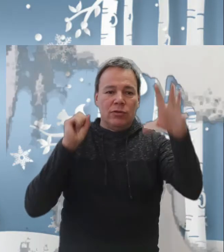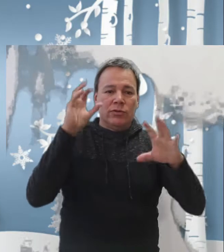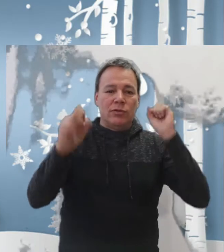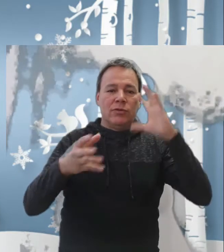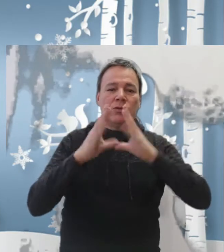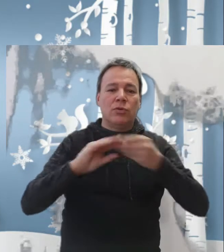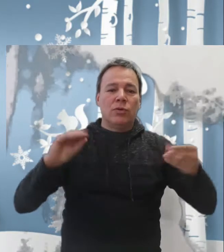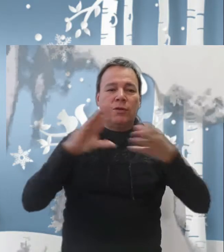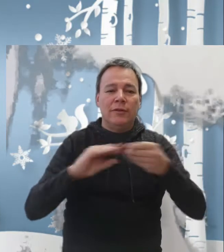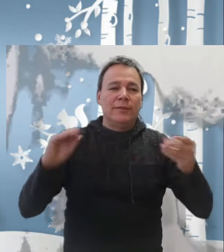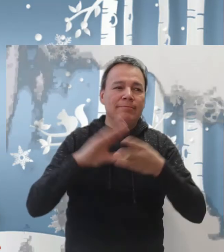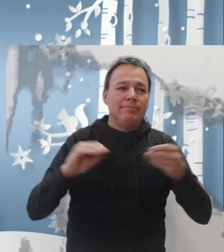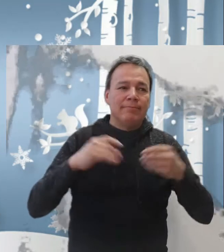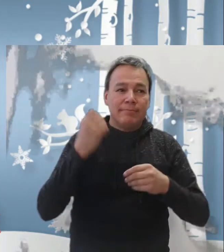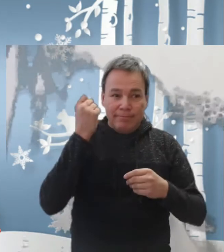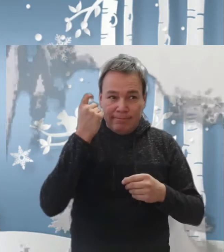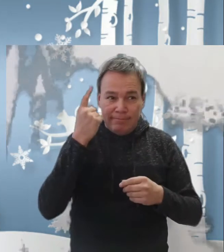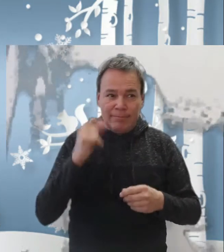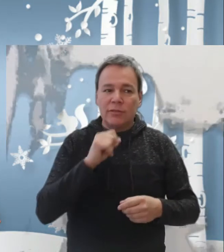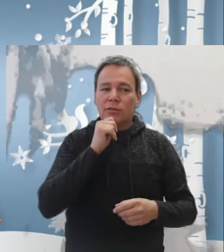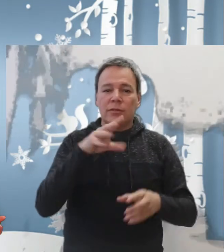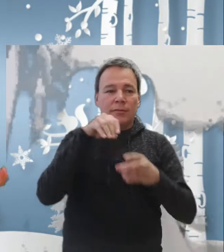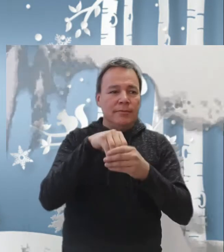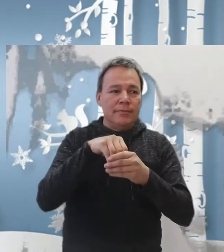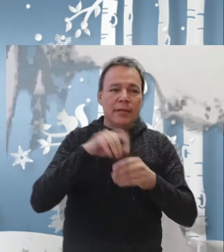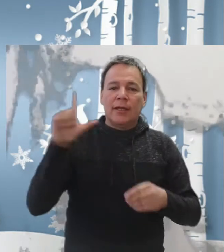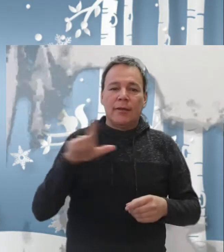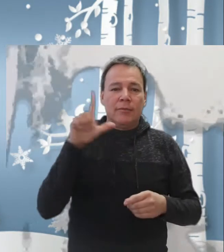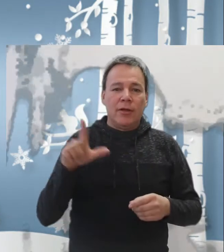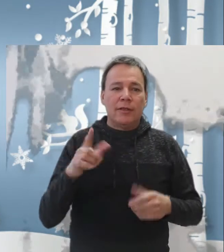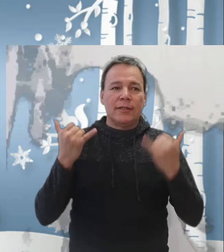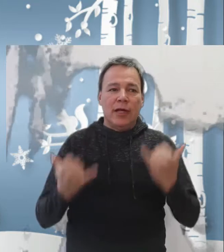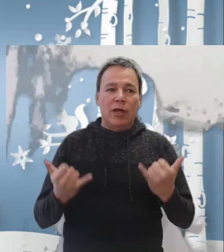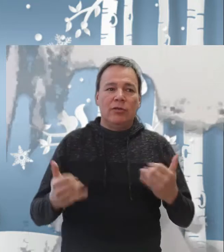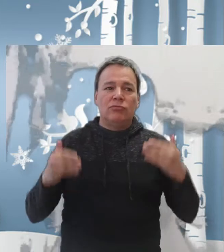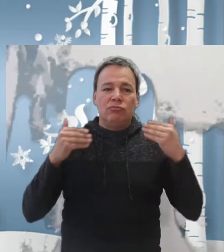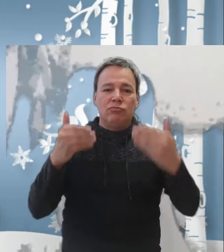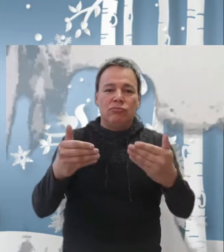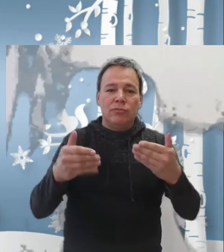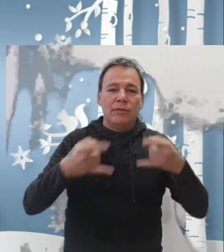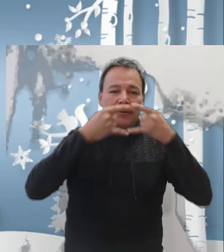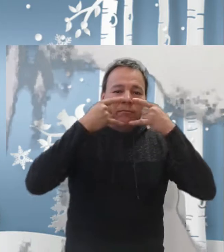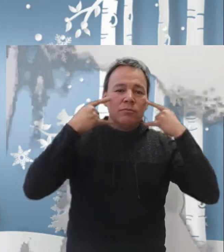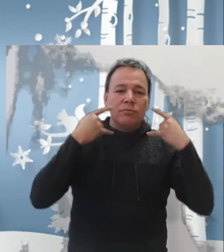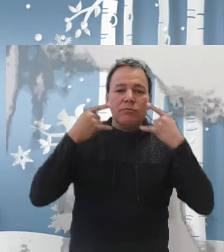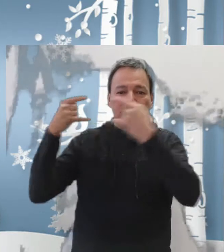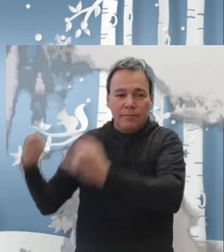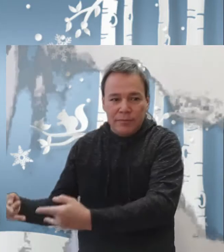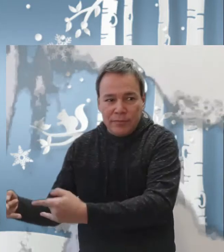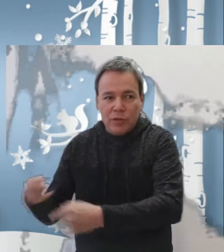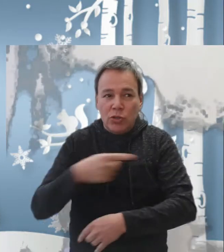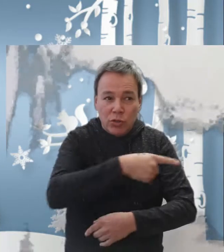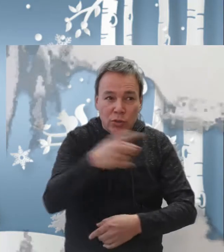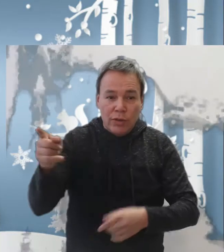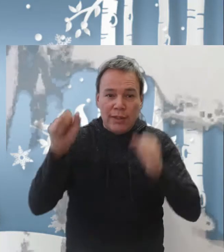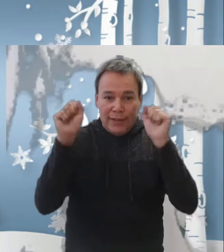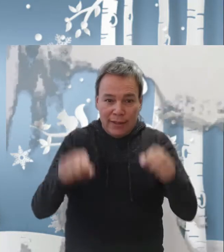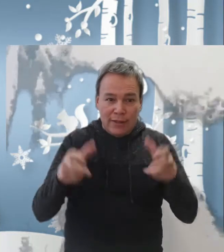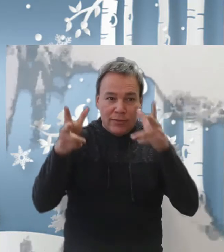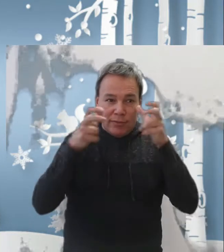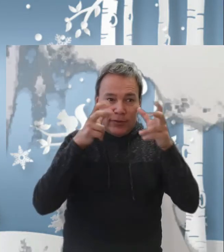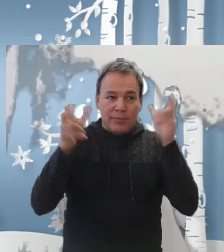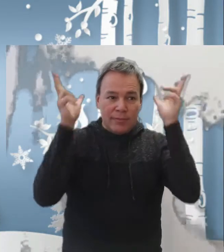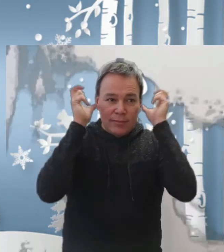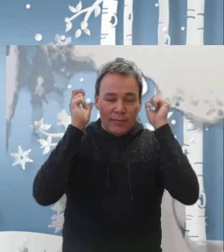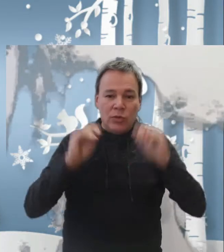Hearing Services. And since I'm alone in this library right now, I'm going to remove my mask so that you can hear me and understand me a bit